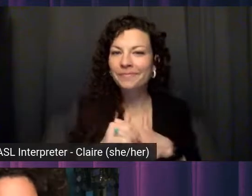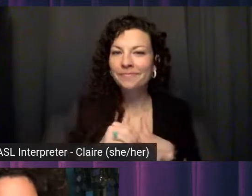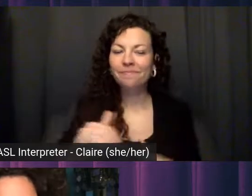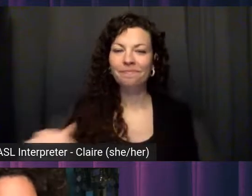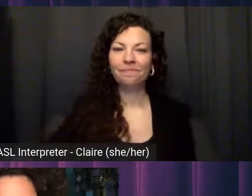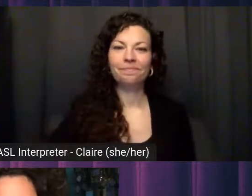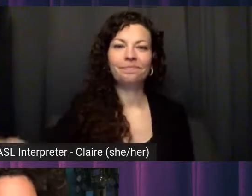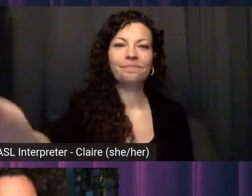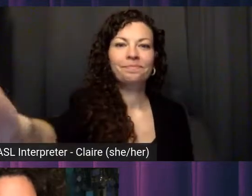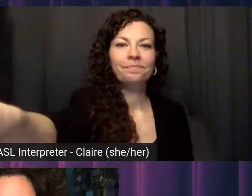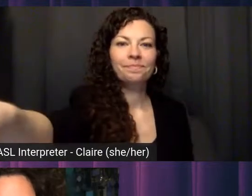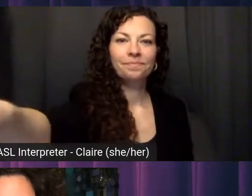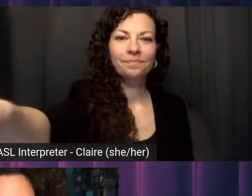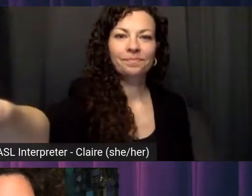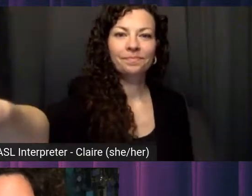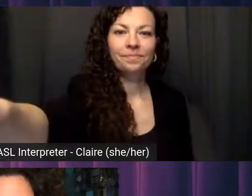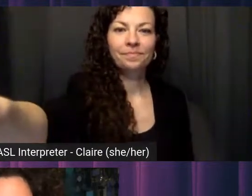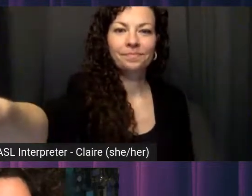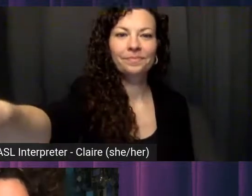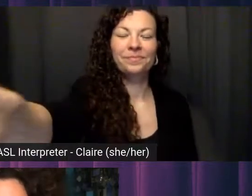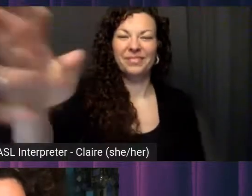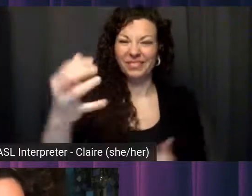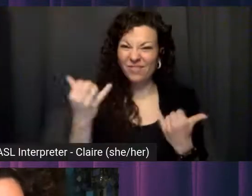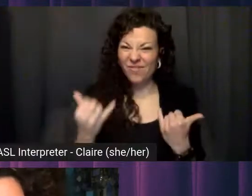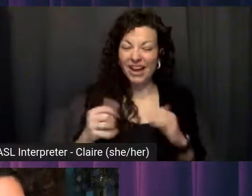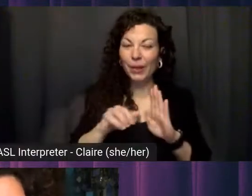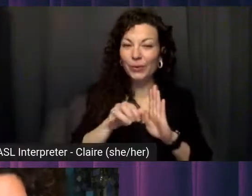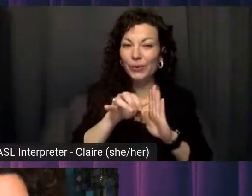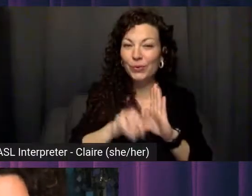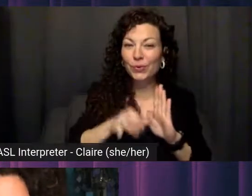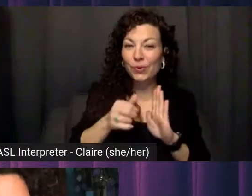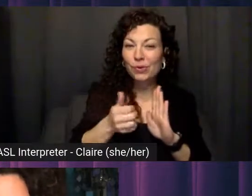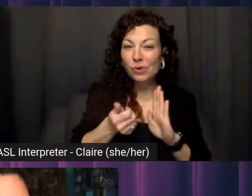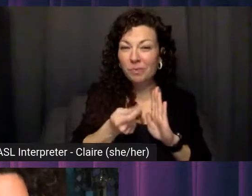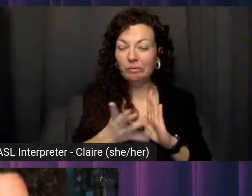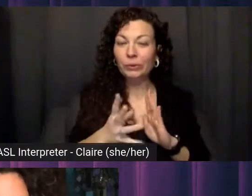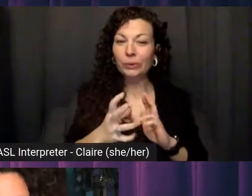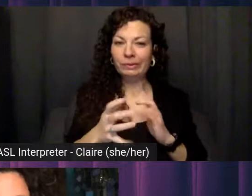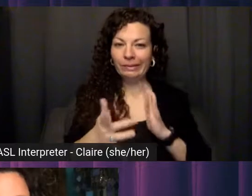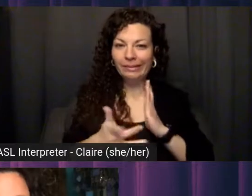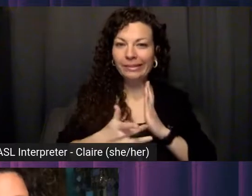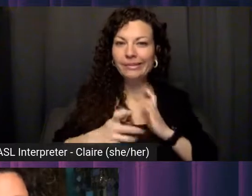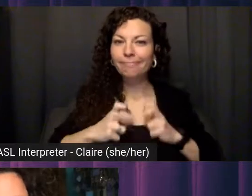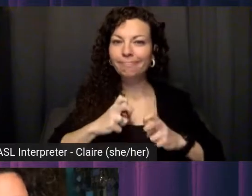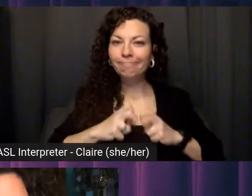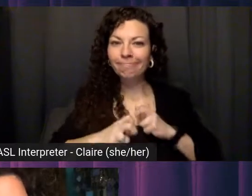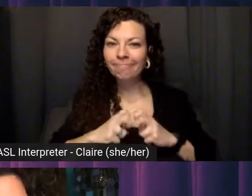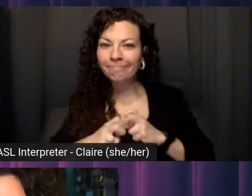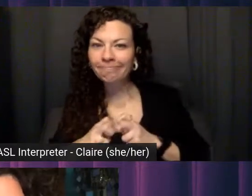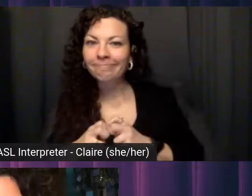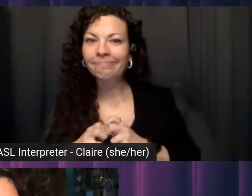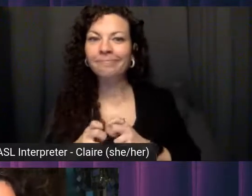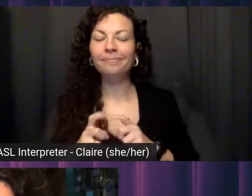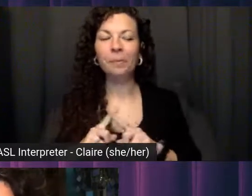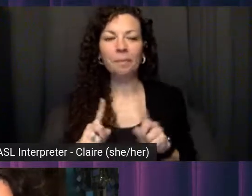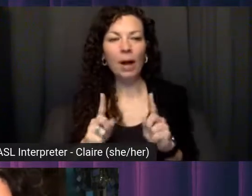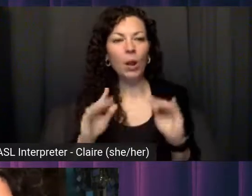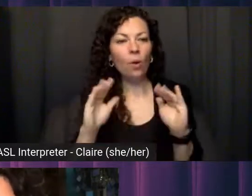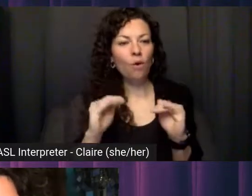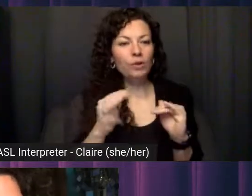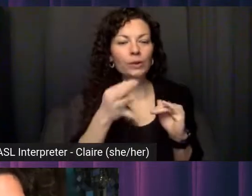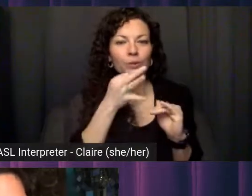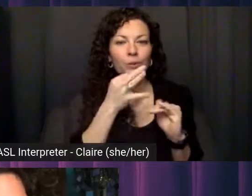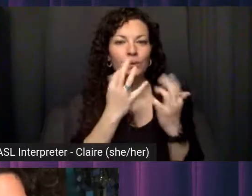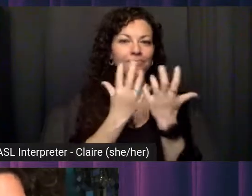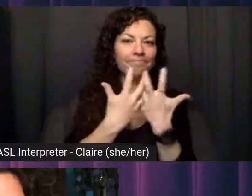of YouTube technical difficulties, but hopefully we will get it all sorted out.